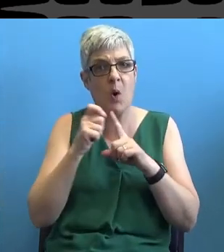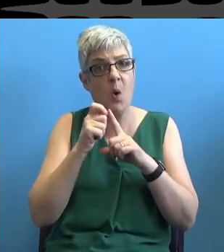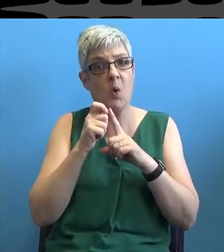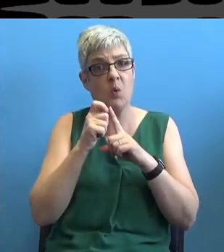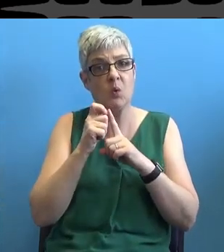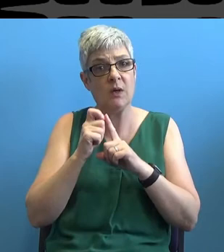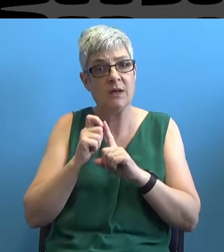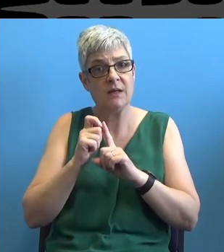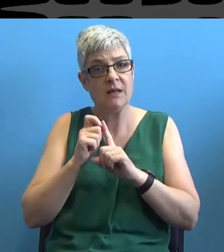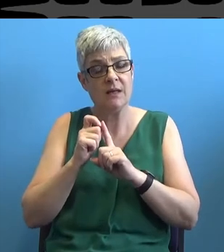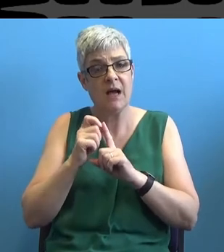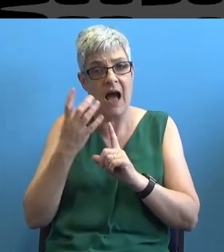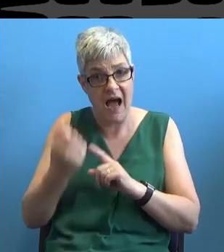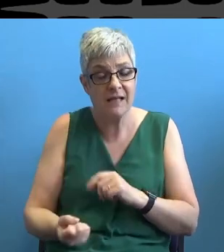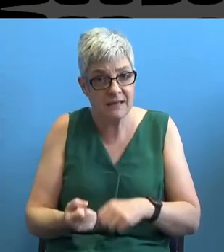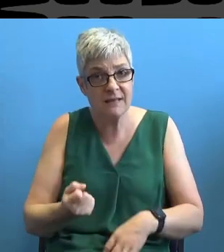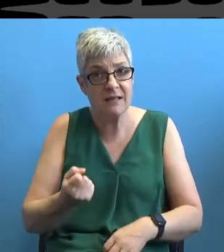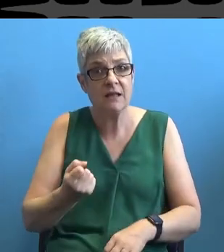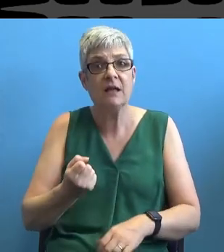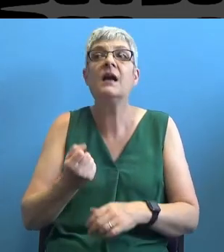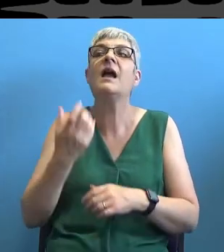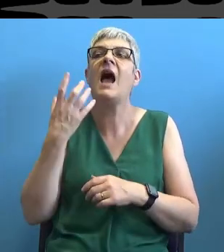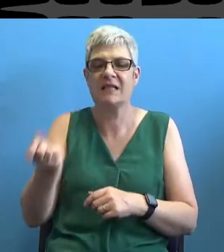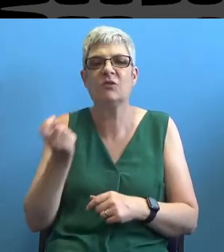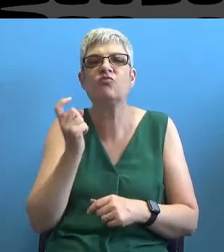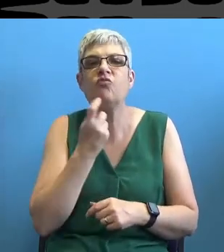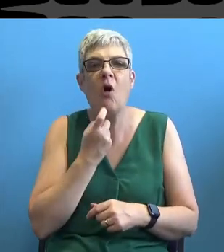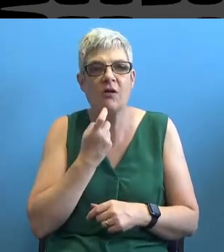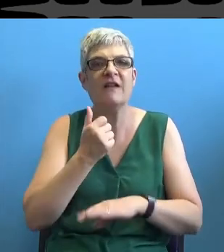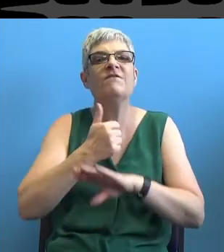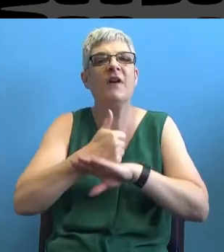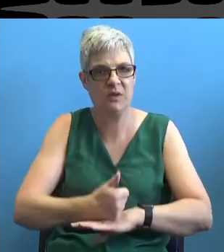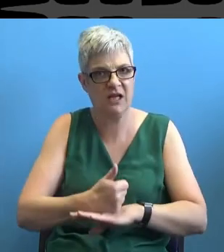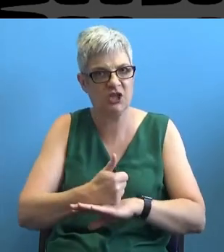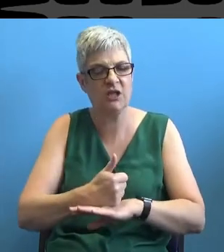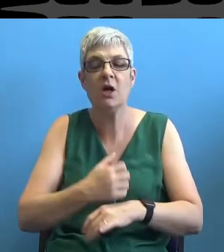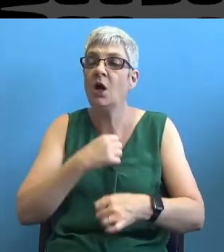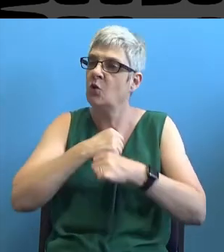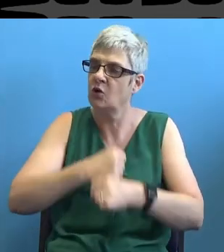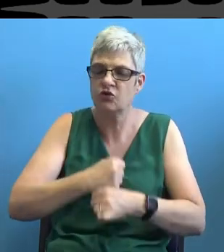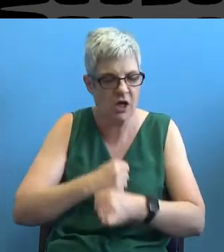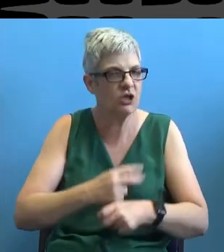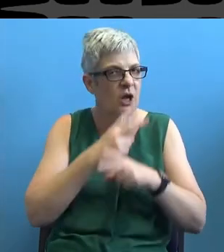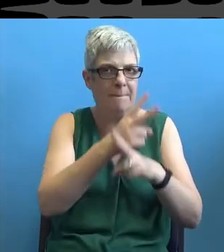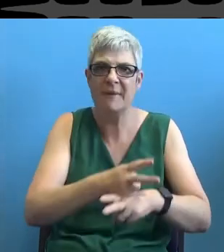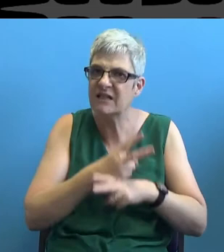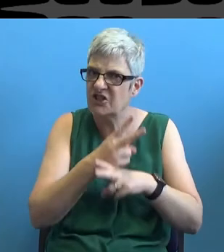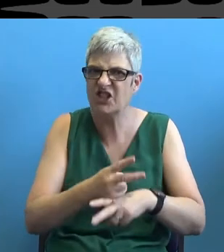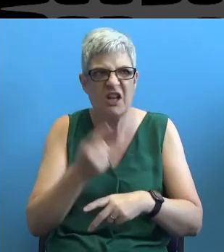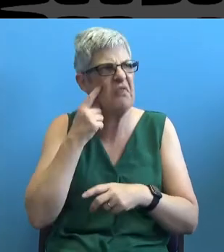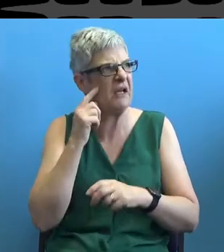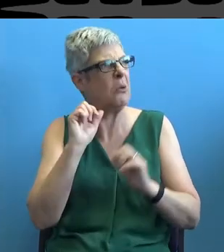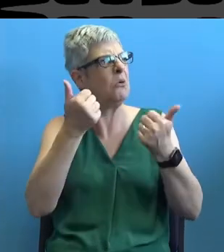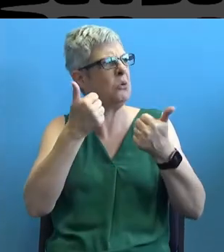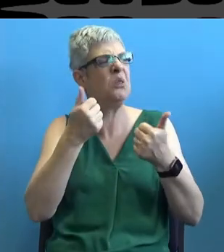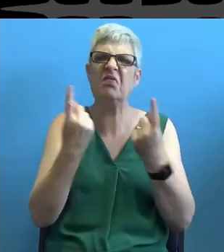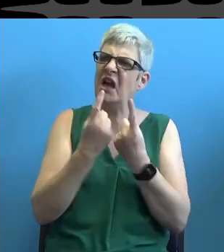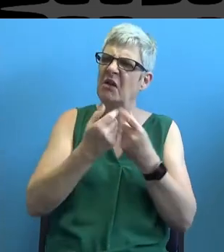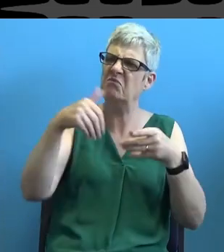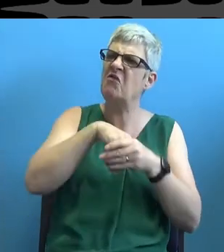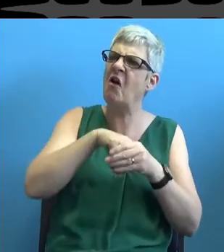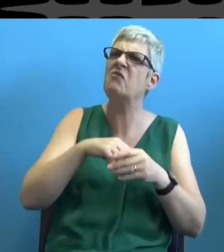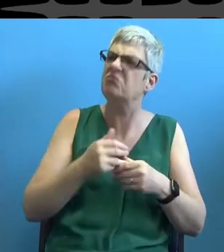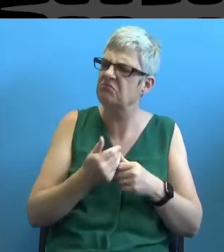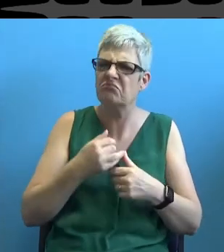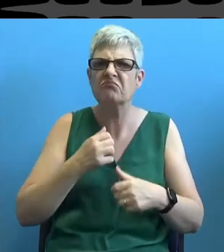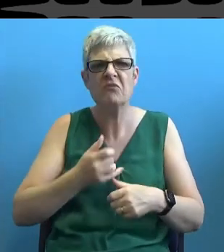Here is his rock and foundation. Not that church or ministry seemed like a good thing to be involved in, not that he enjoyed others'